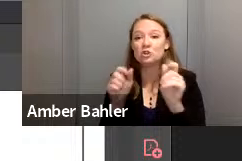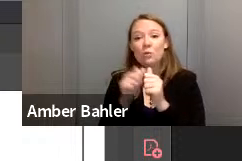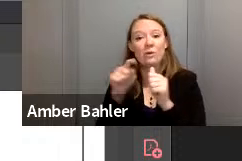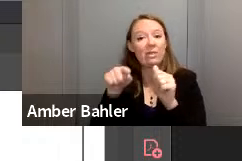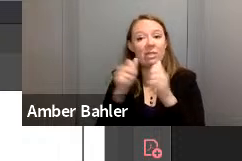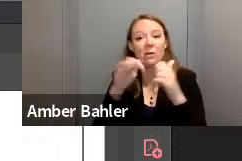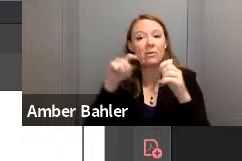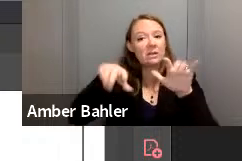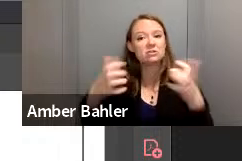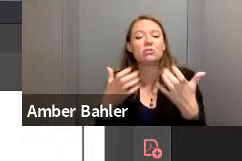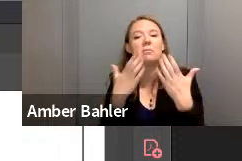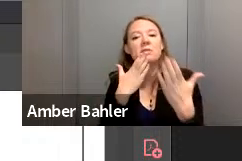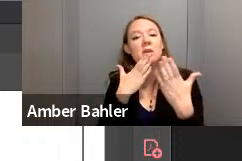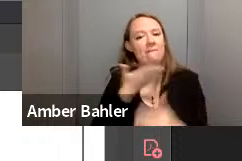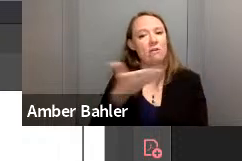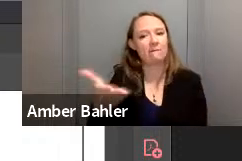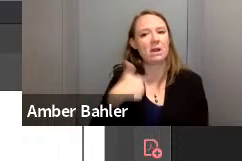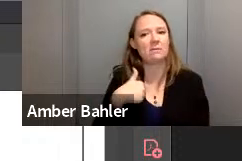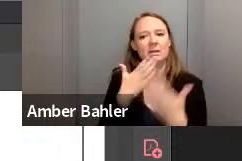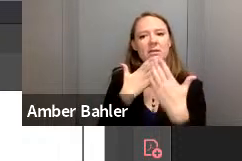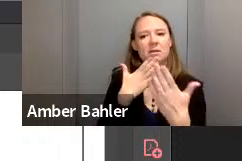really appreciate you having me. Thanks a lot.